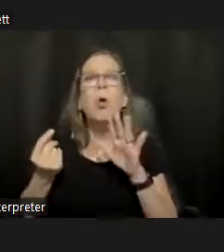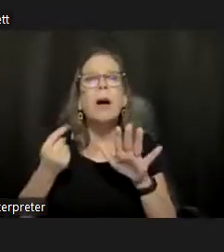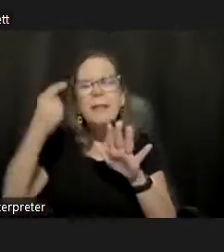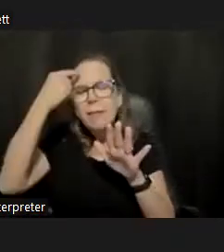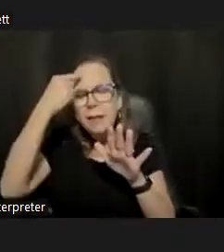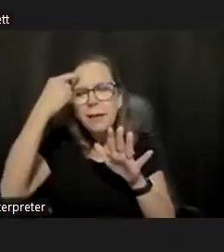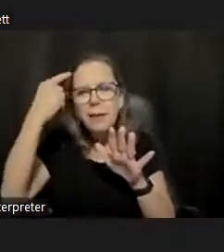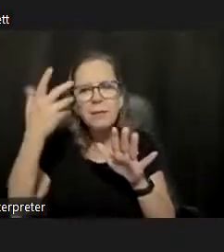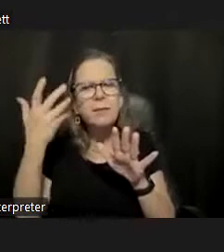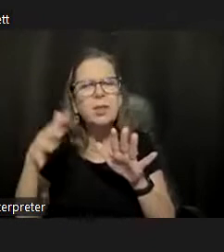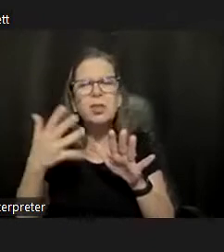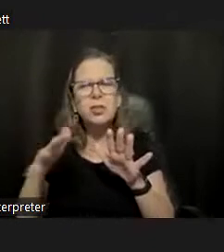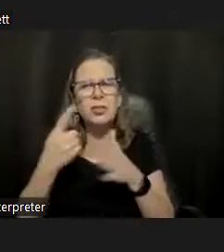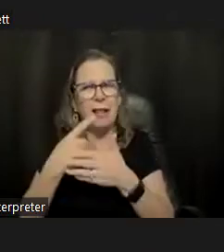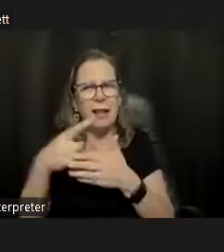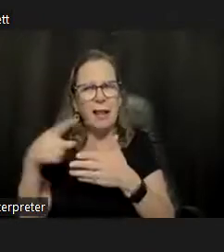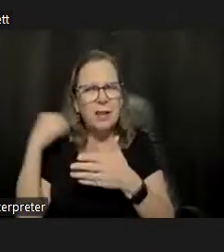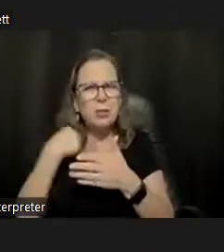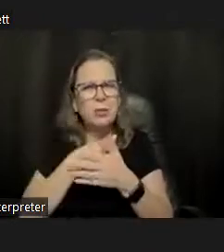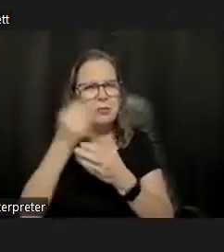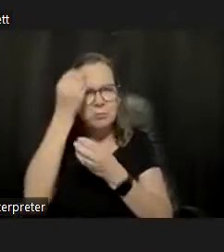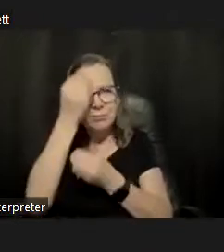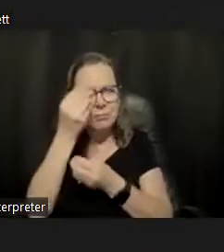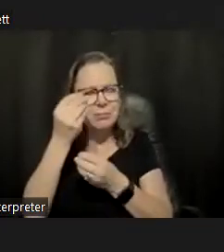shared that last week we were at the